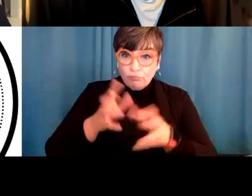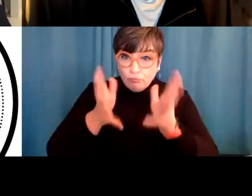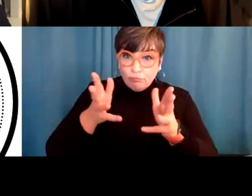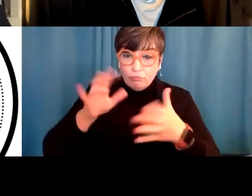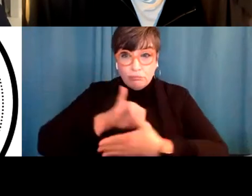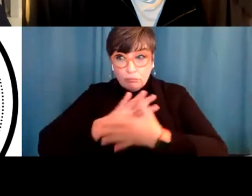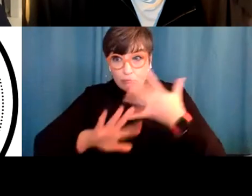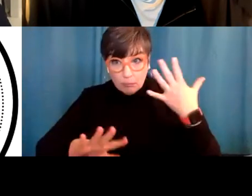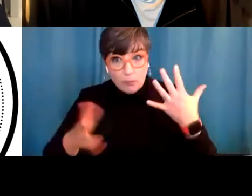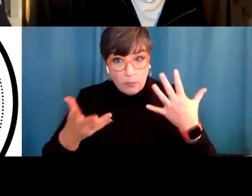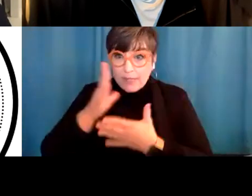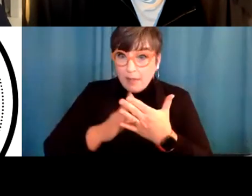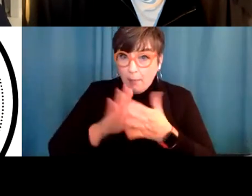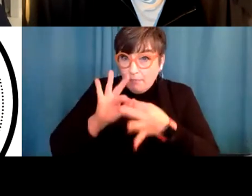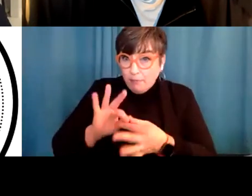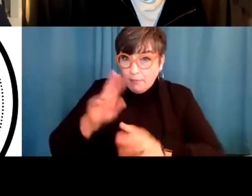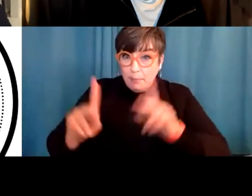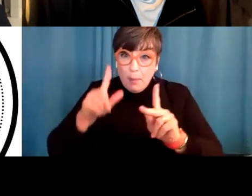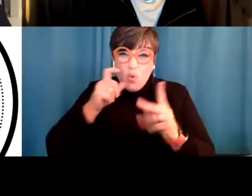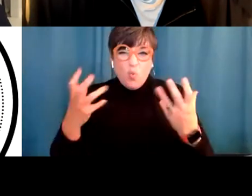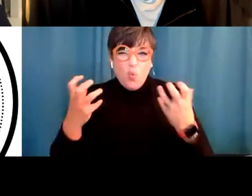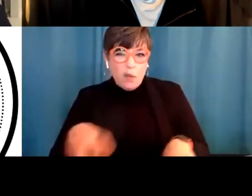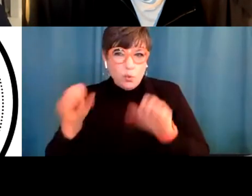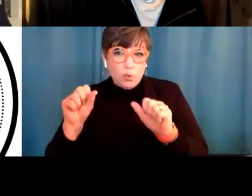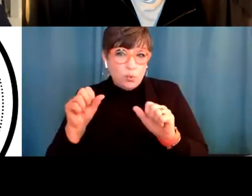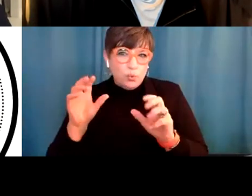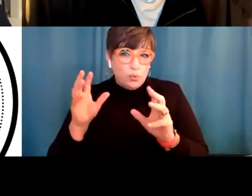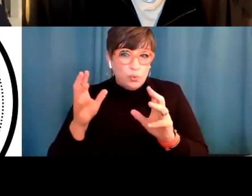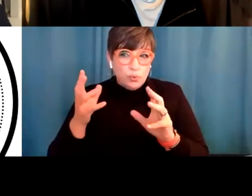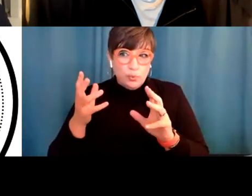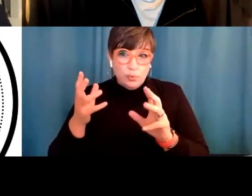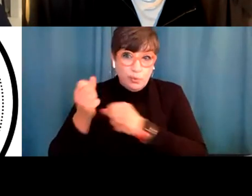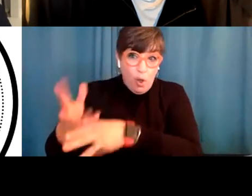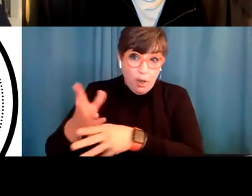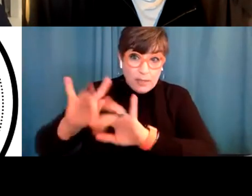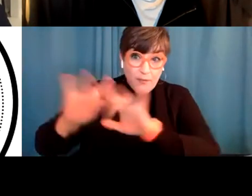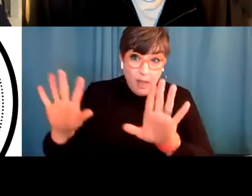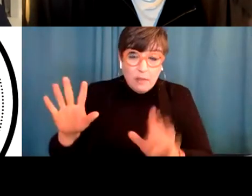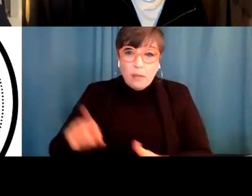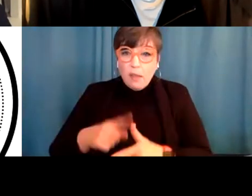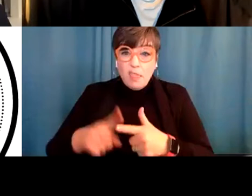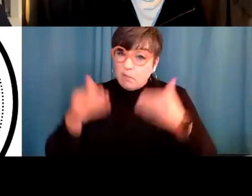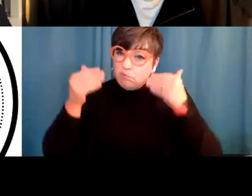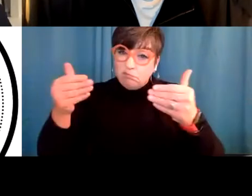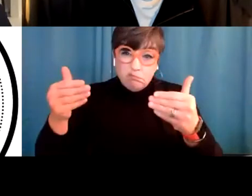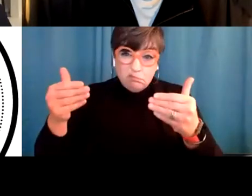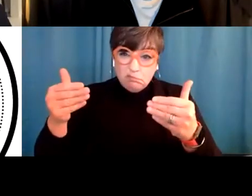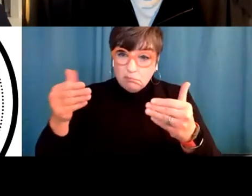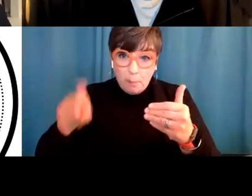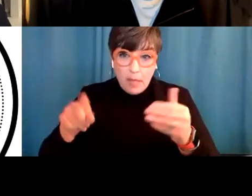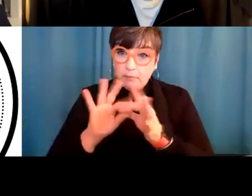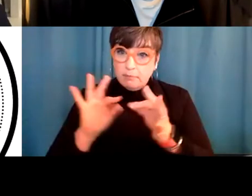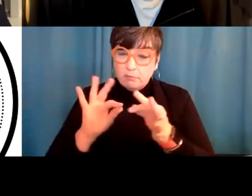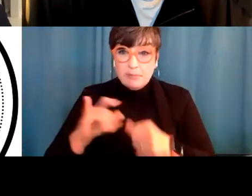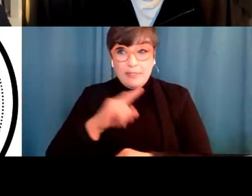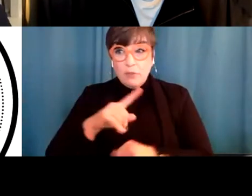which are with people who want to do other humans violence, then step up. And if you're a person who can't do that,